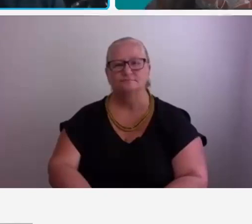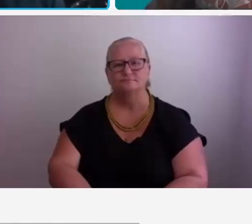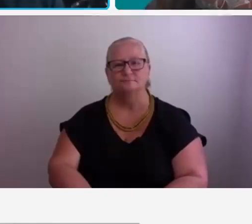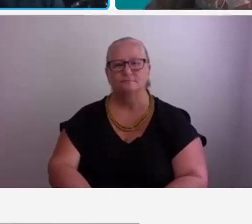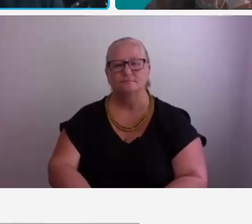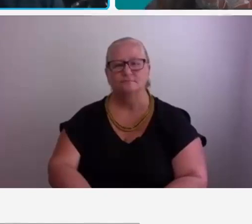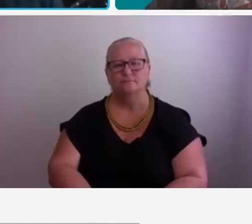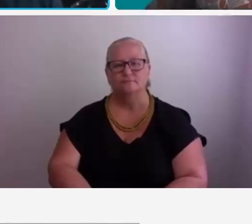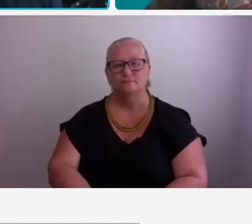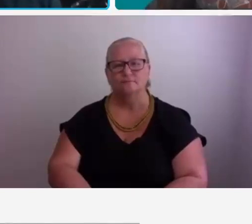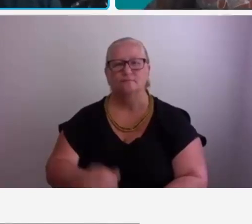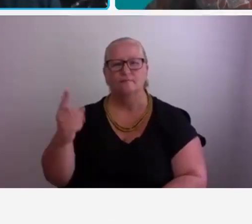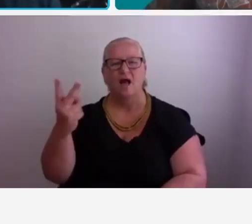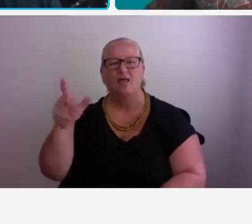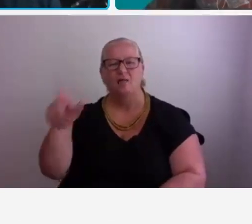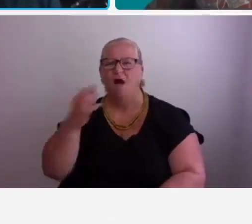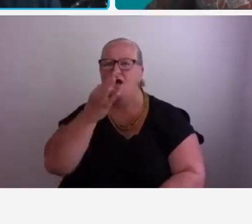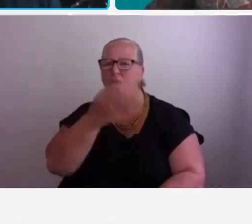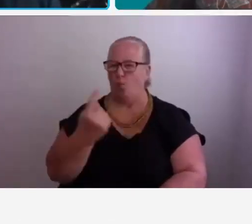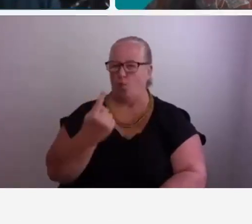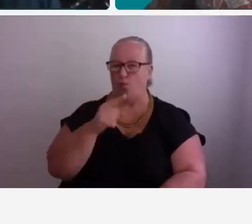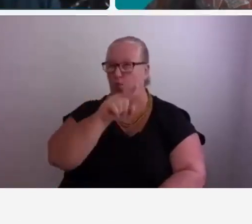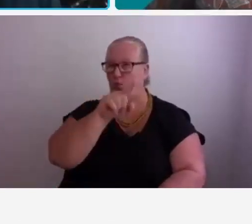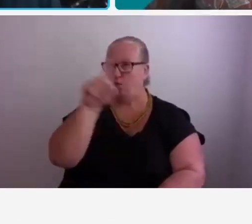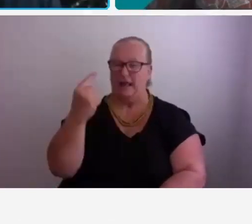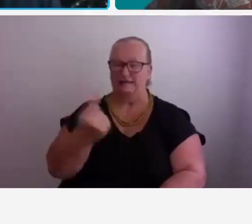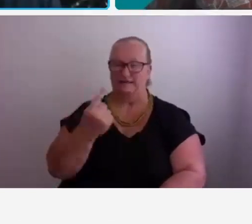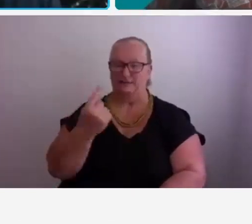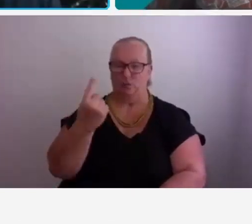Michael asks, who are the independent parties?